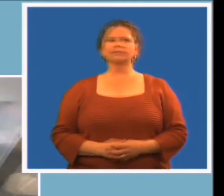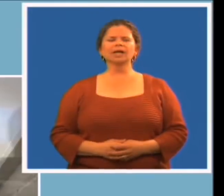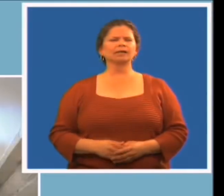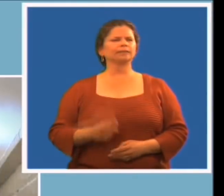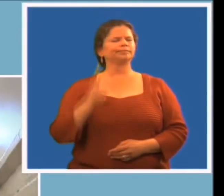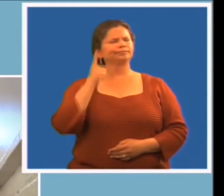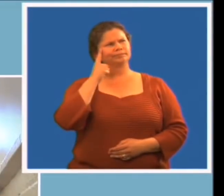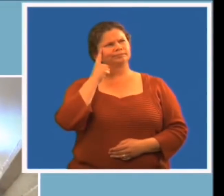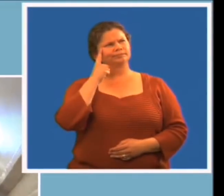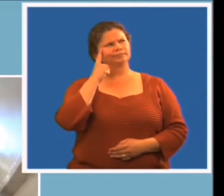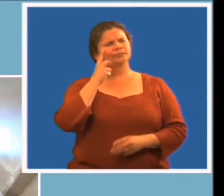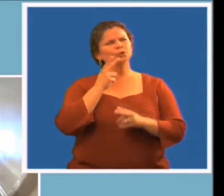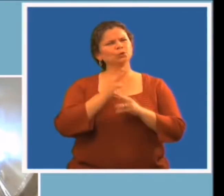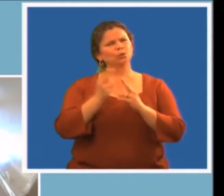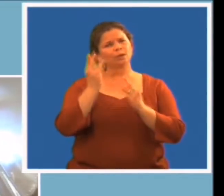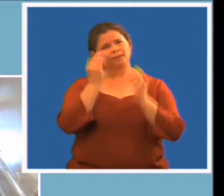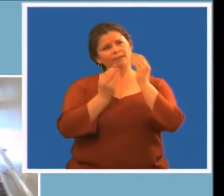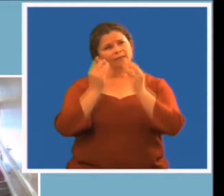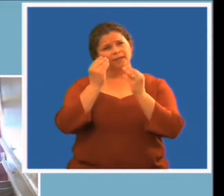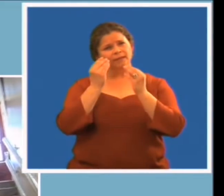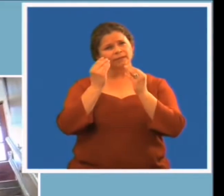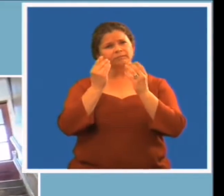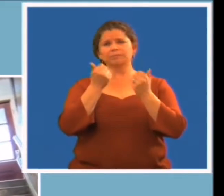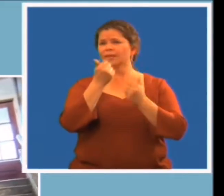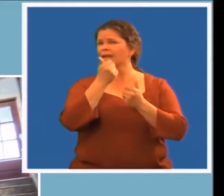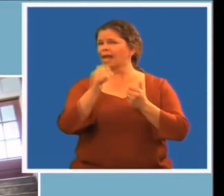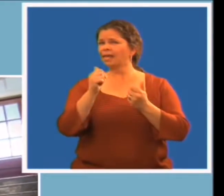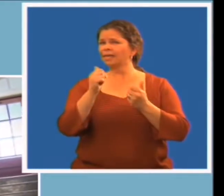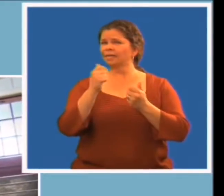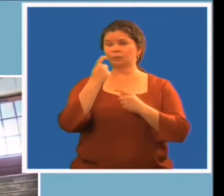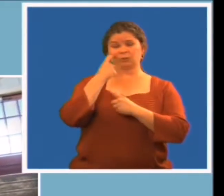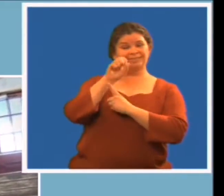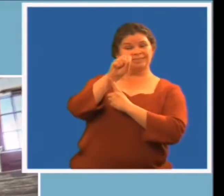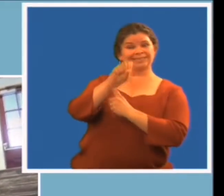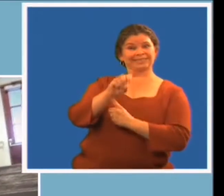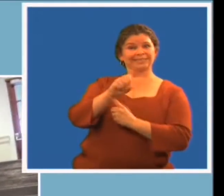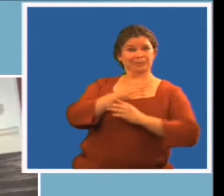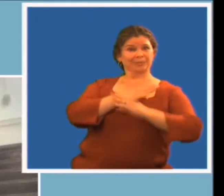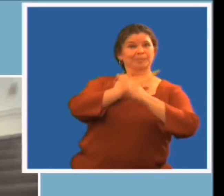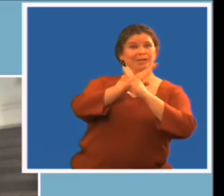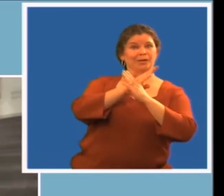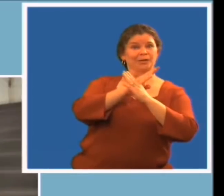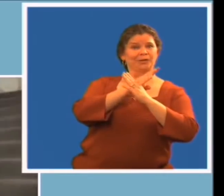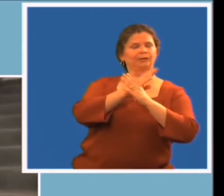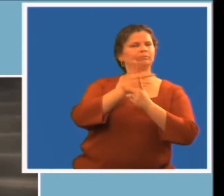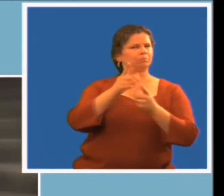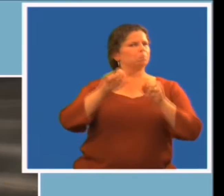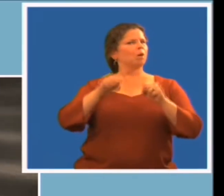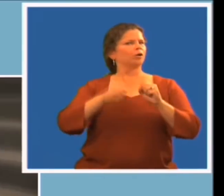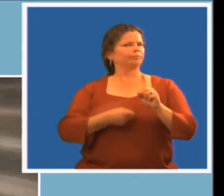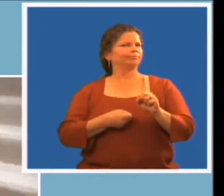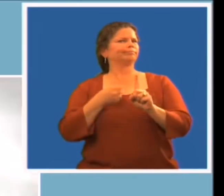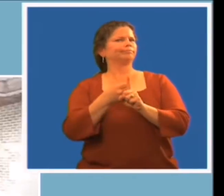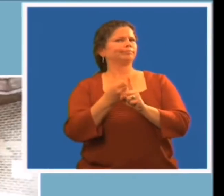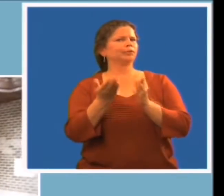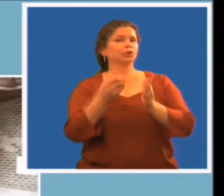Take a moment to consider if any of these factors might be affecting the service you're able to give to the members of the general